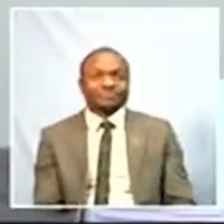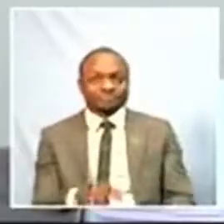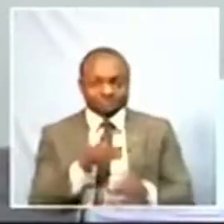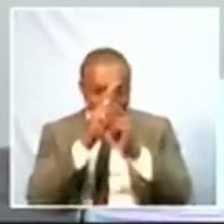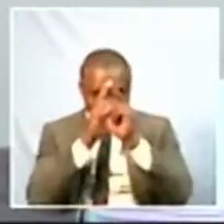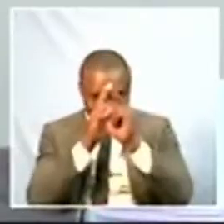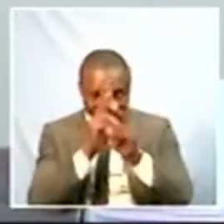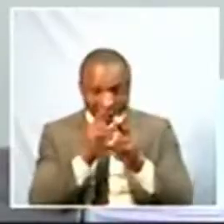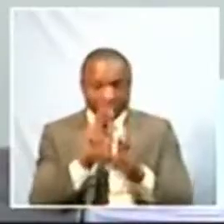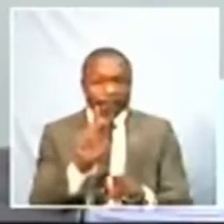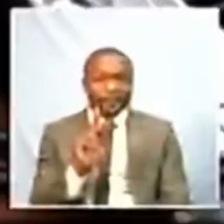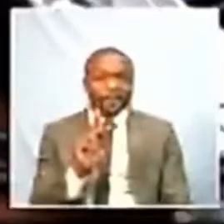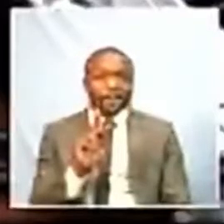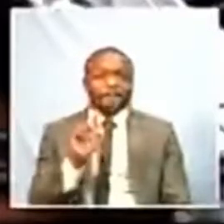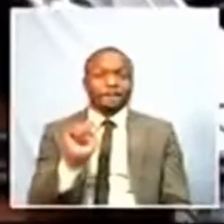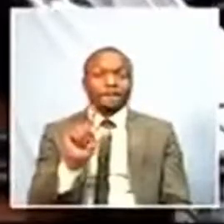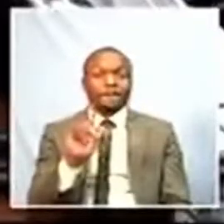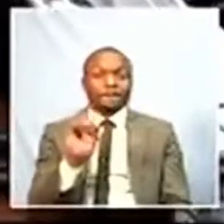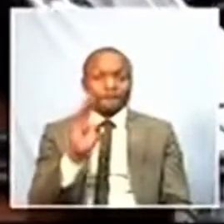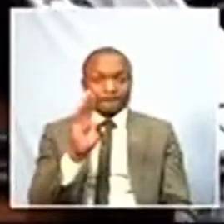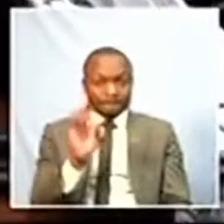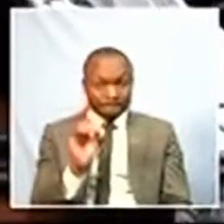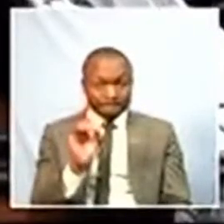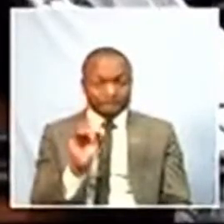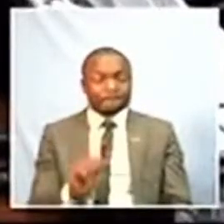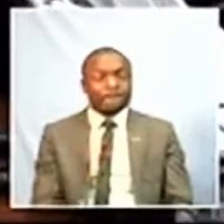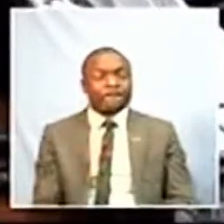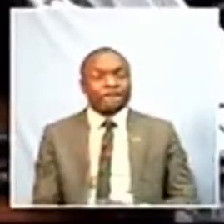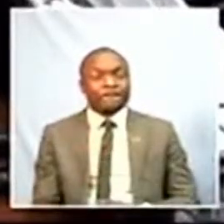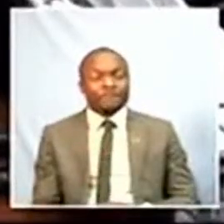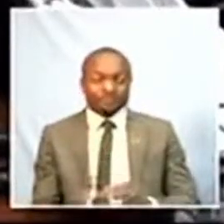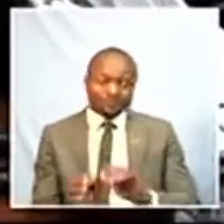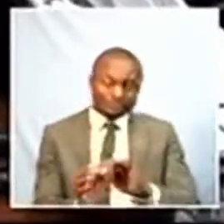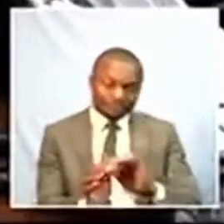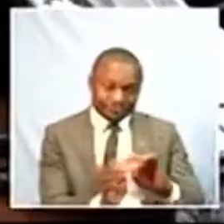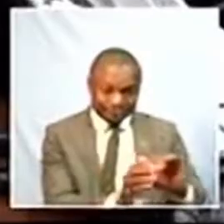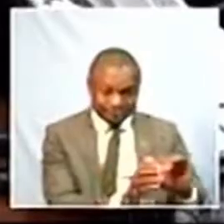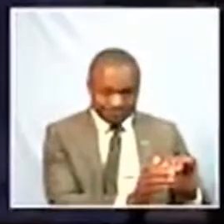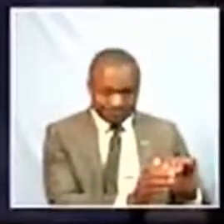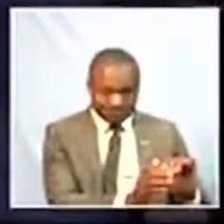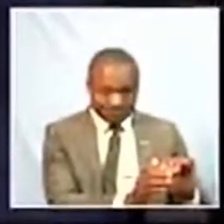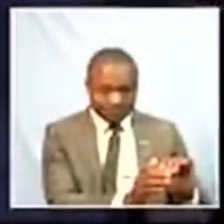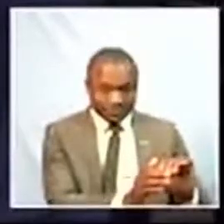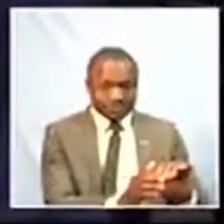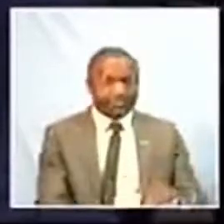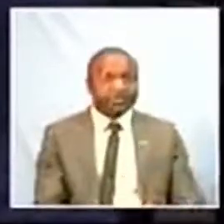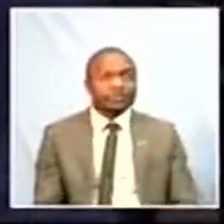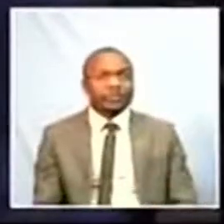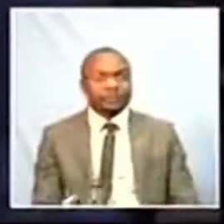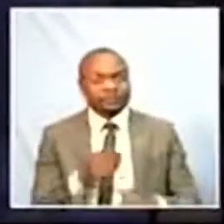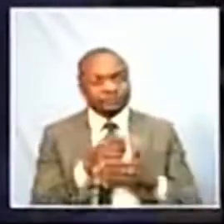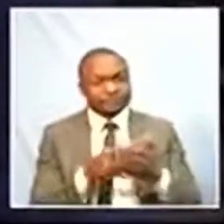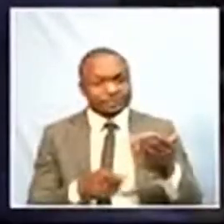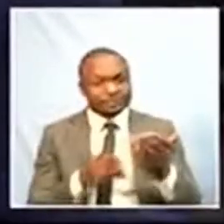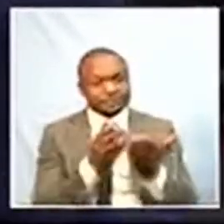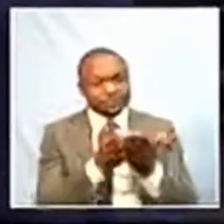Honorable Pavjuma. Okay, Chair, we shift to what has been submitted on the action